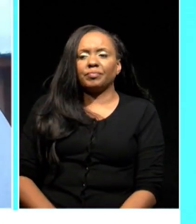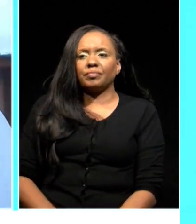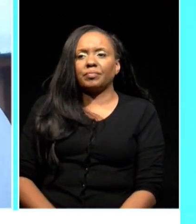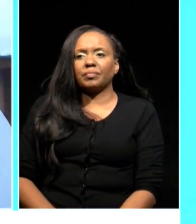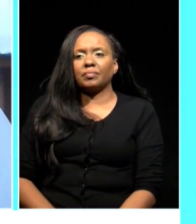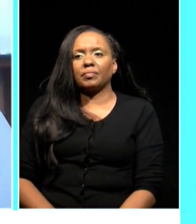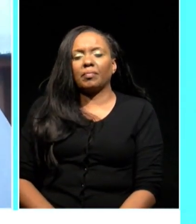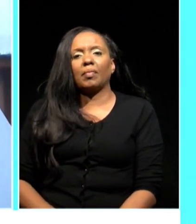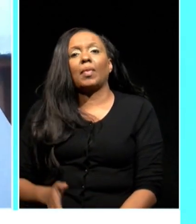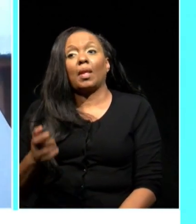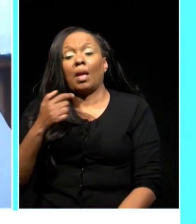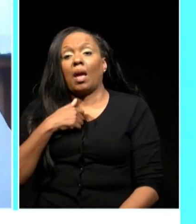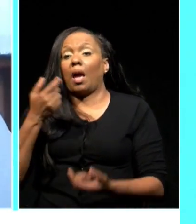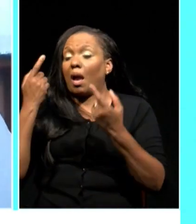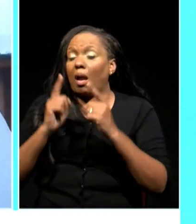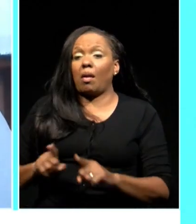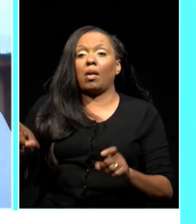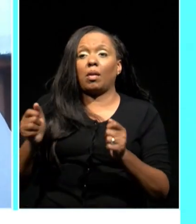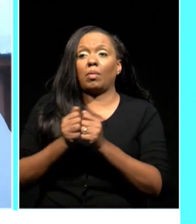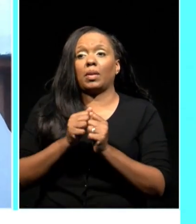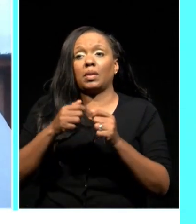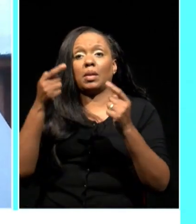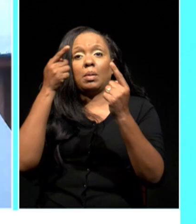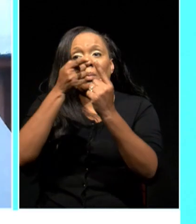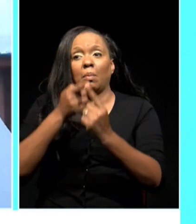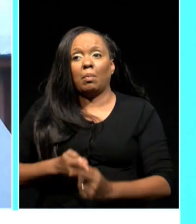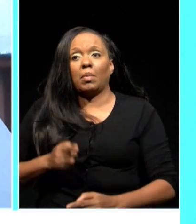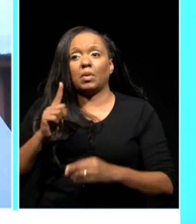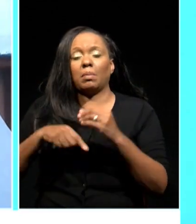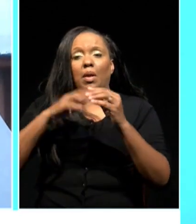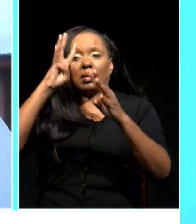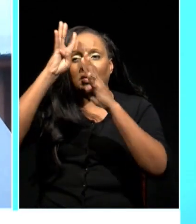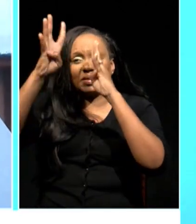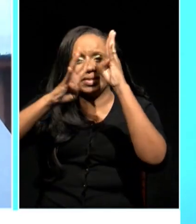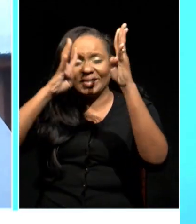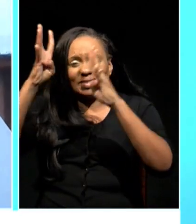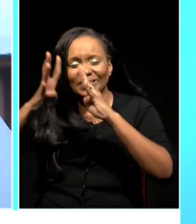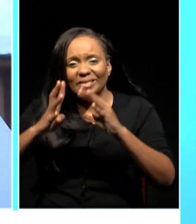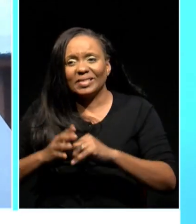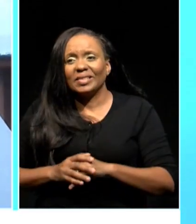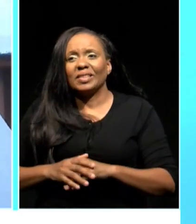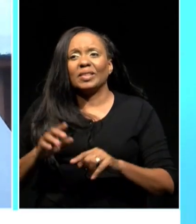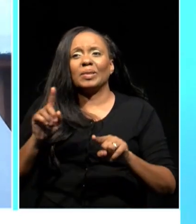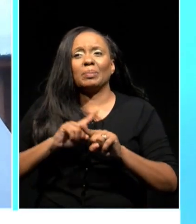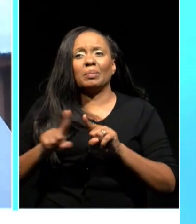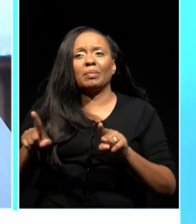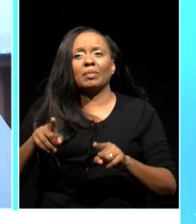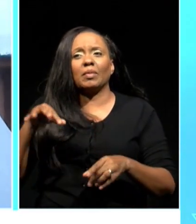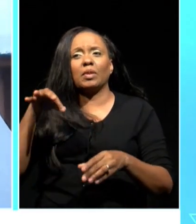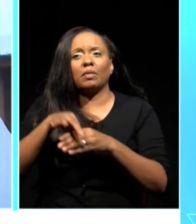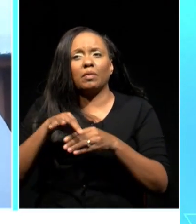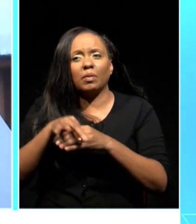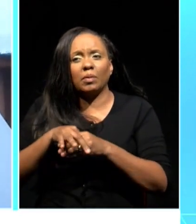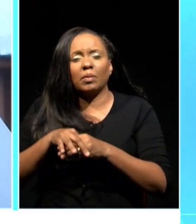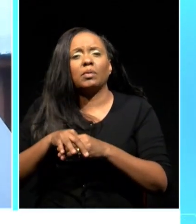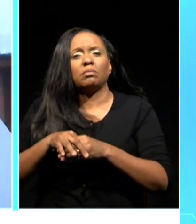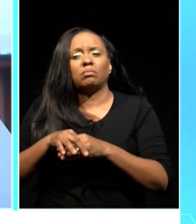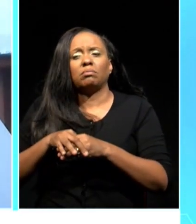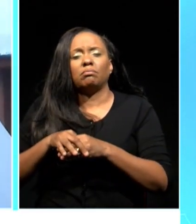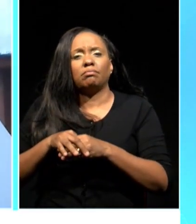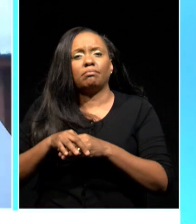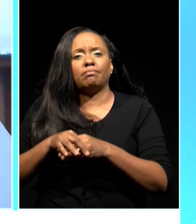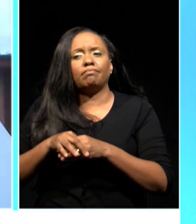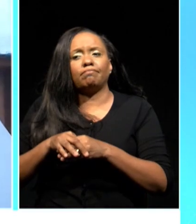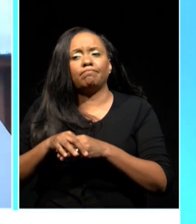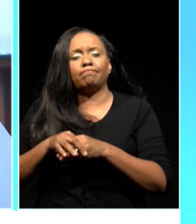about innovation and so on, I agree with that. But a vote is a fundamental right in a democracy. And I